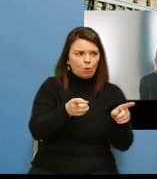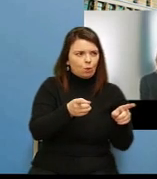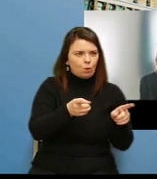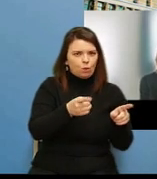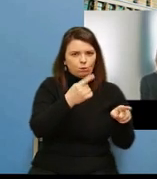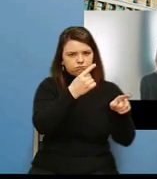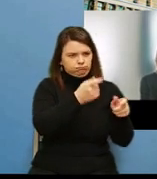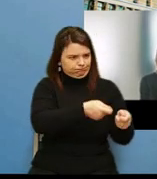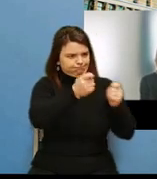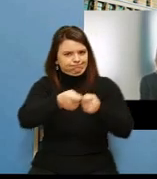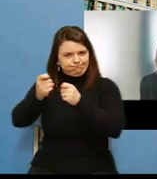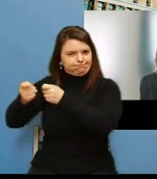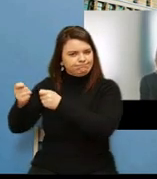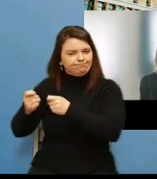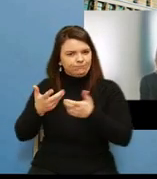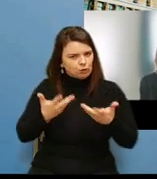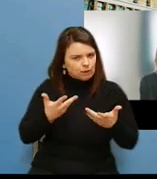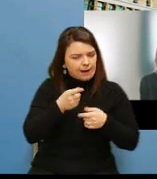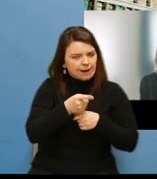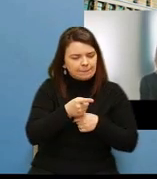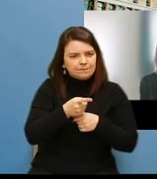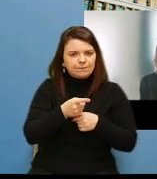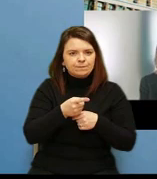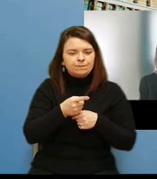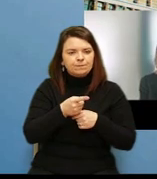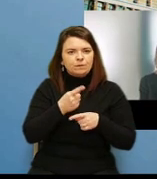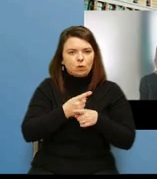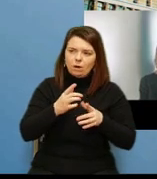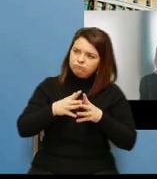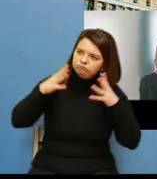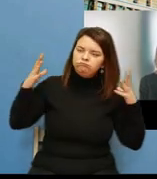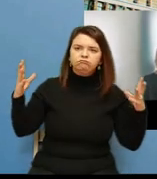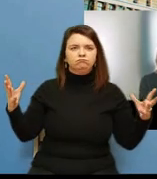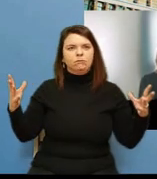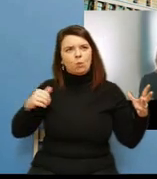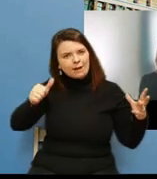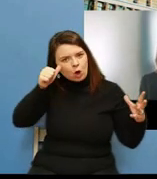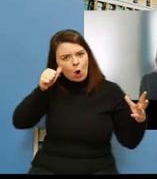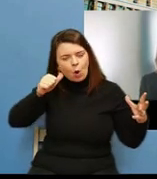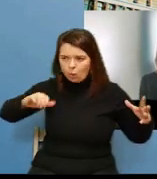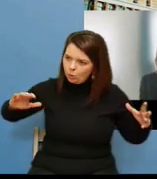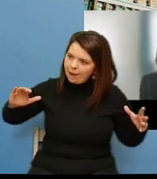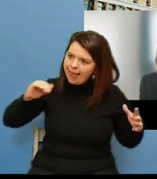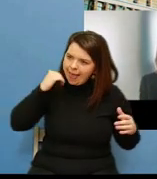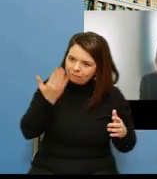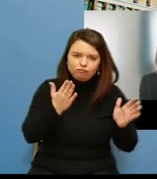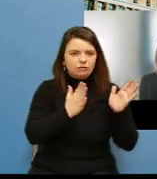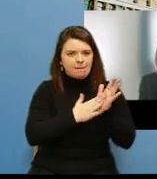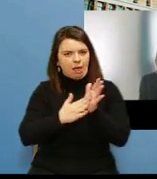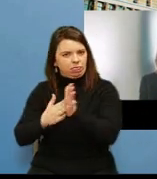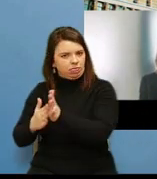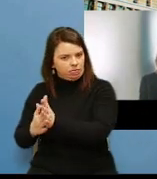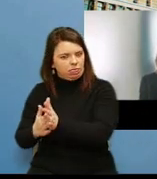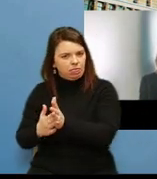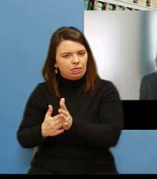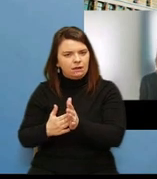of the points that have been made today. I mean, on a grand scale, we know